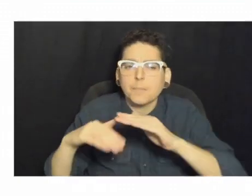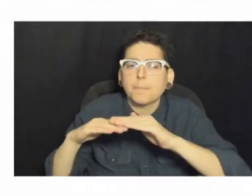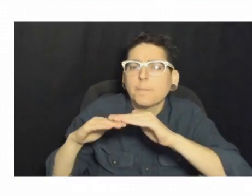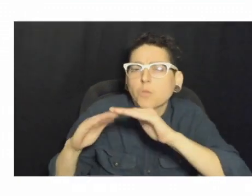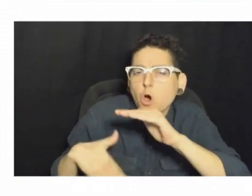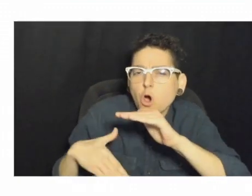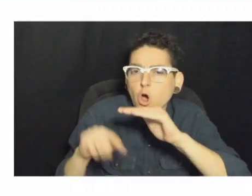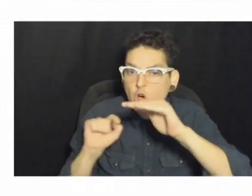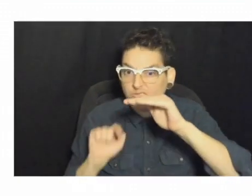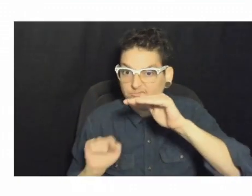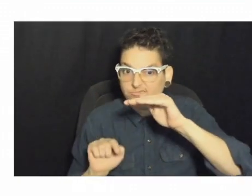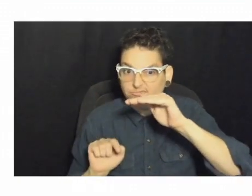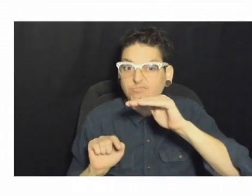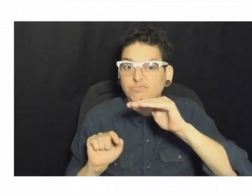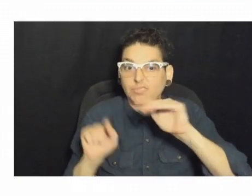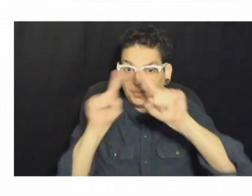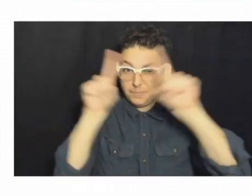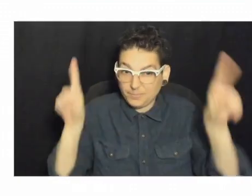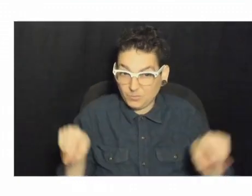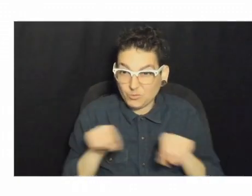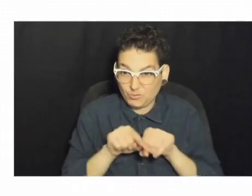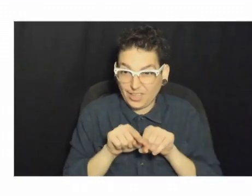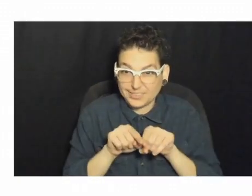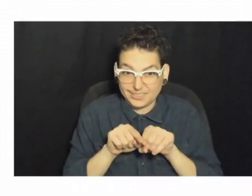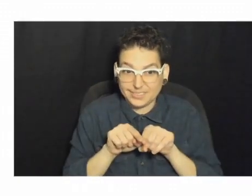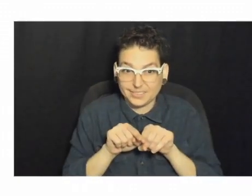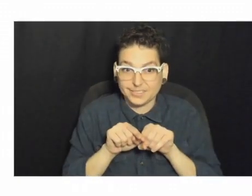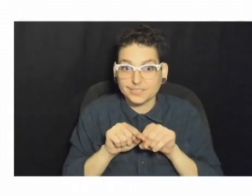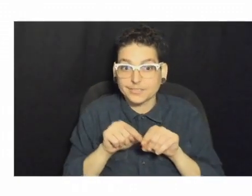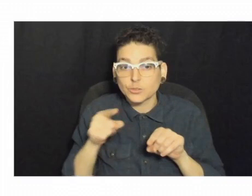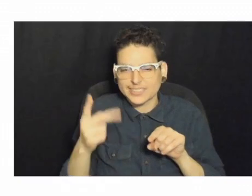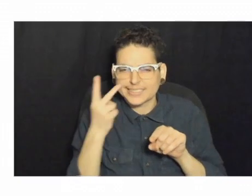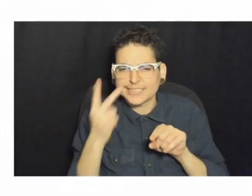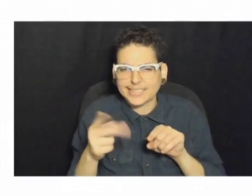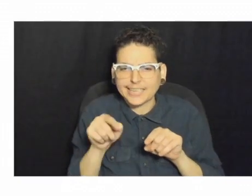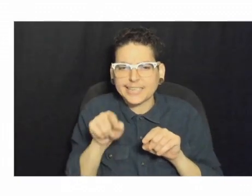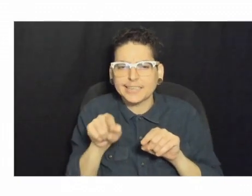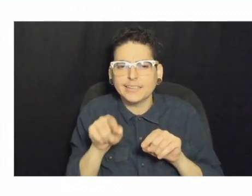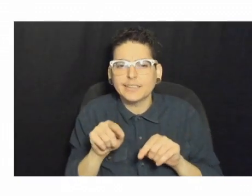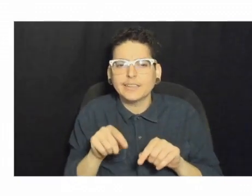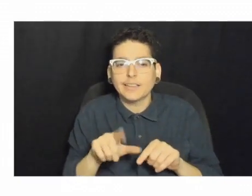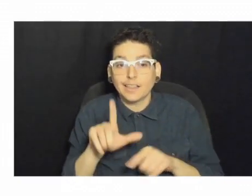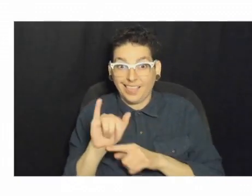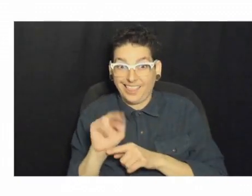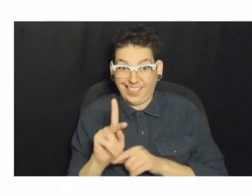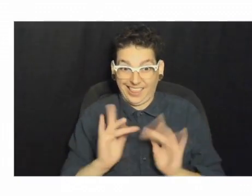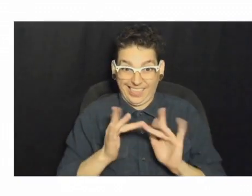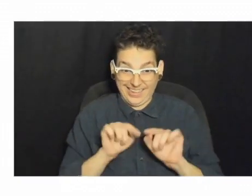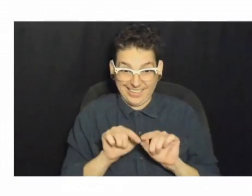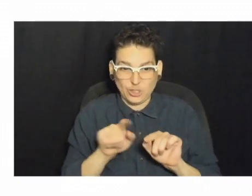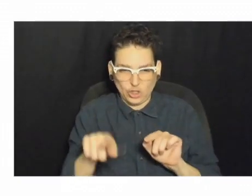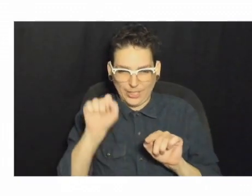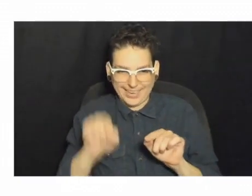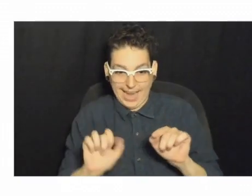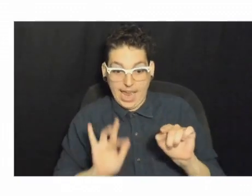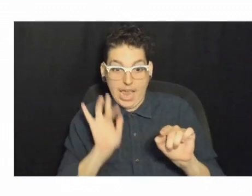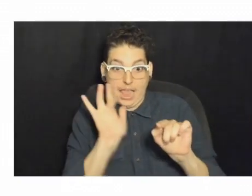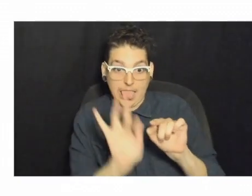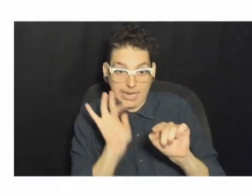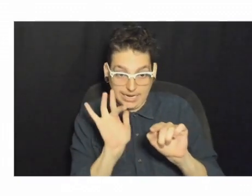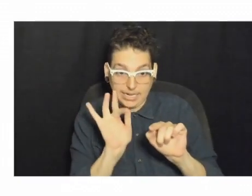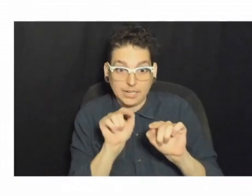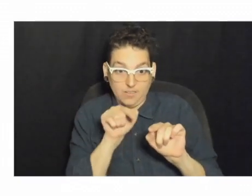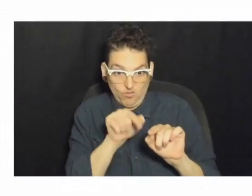broadcast window on the event page, you should see a link to the Miro board. So you can click on that and join that space whenever you're ready. I see we've got a couple